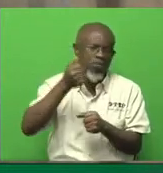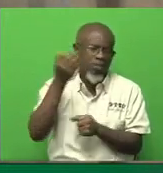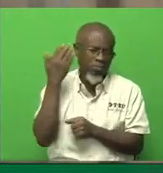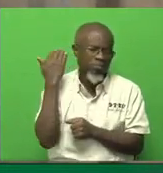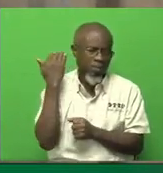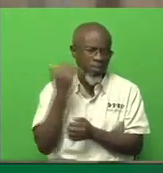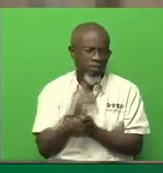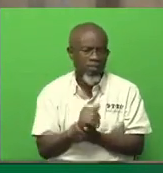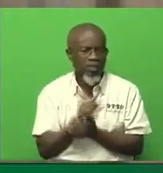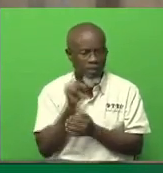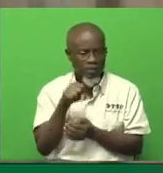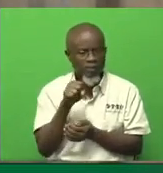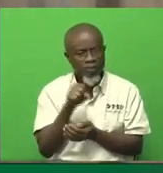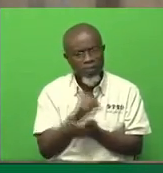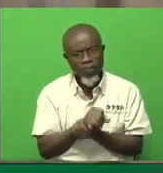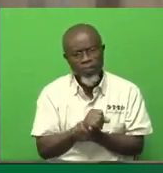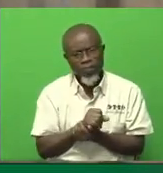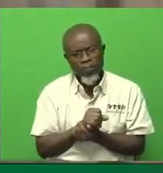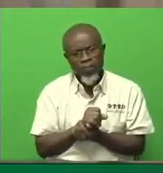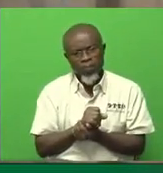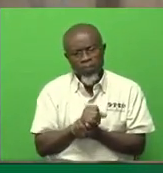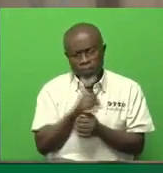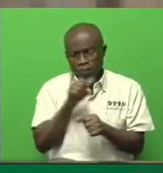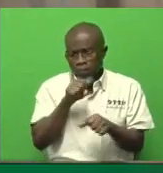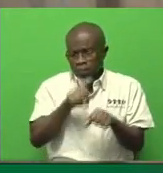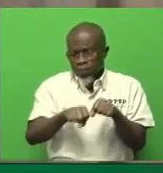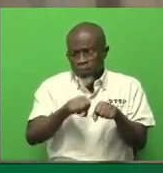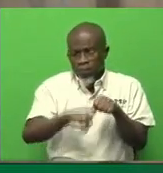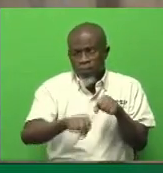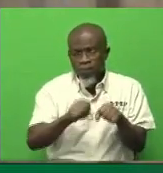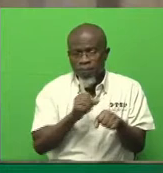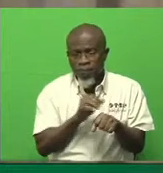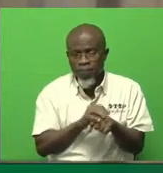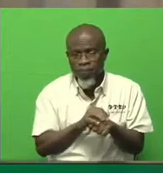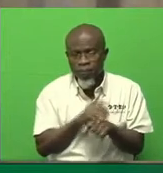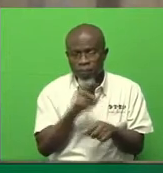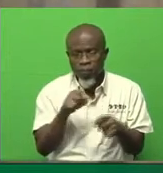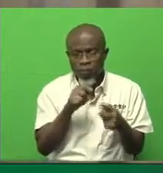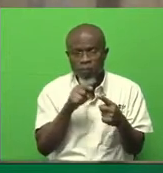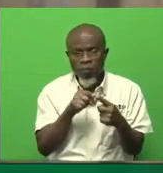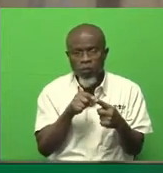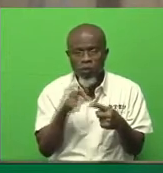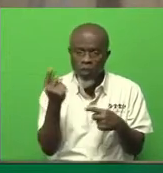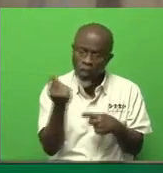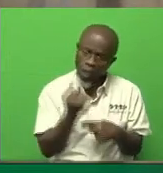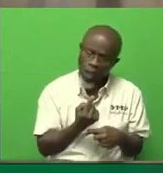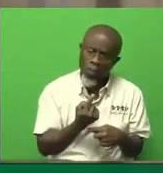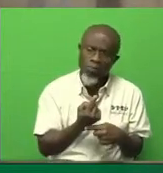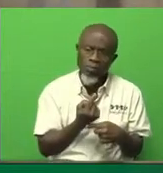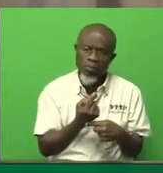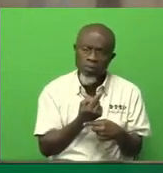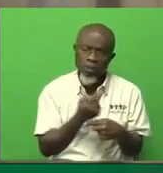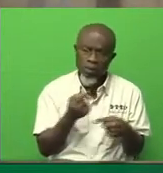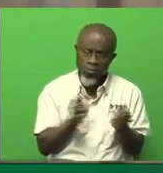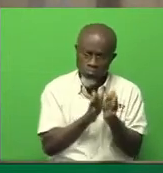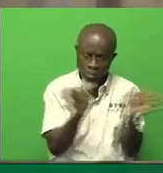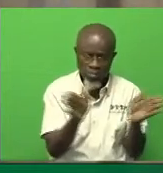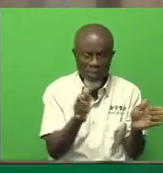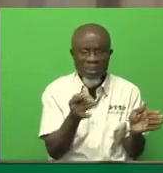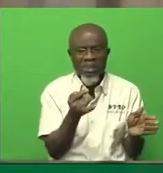and so and so when you you come to the population